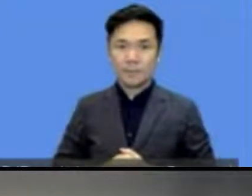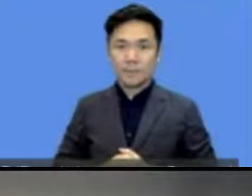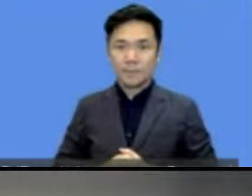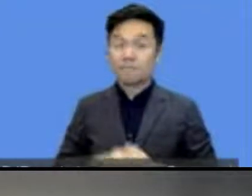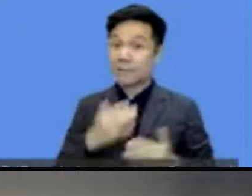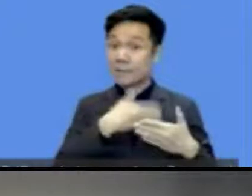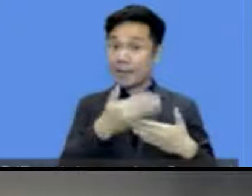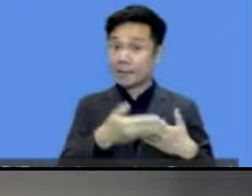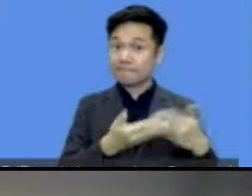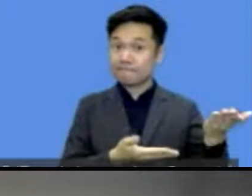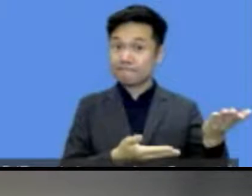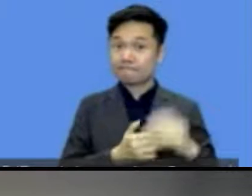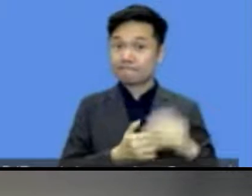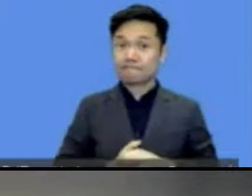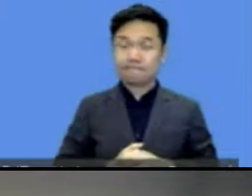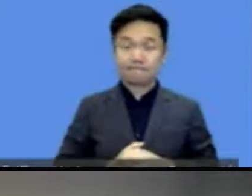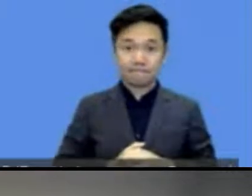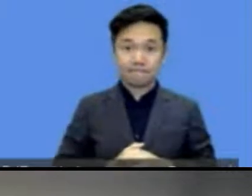Next slide, please.